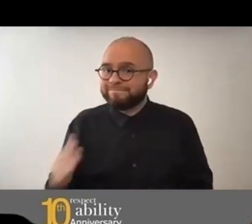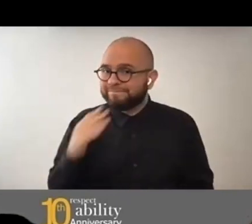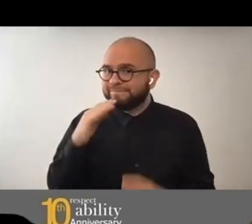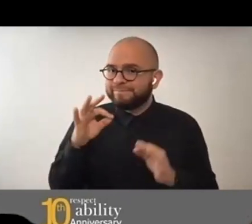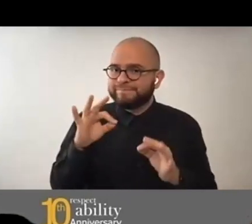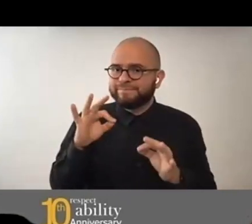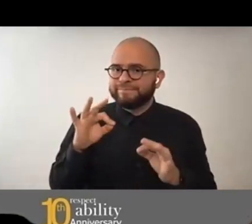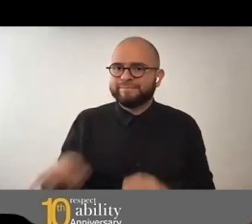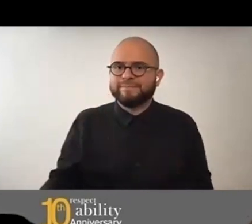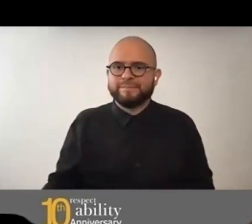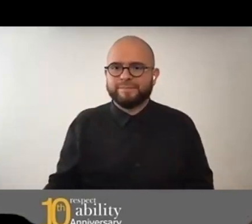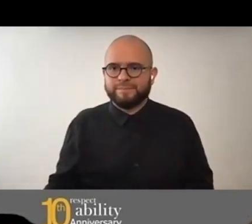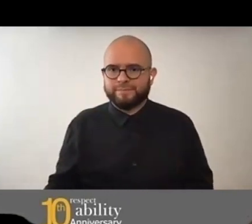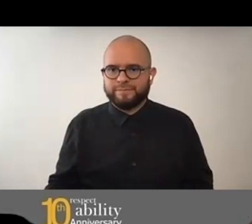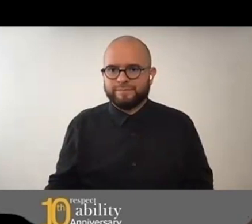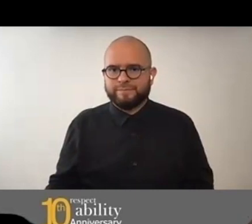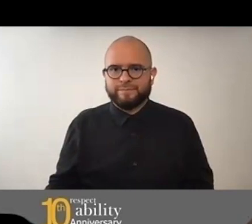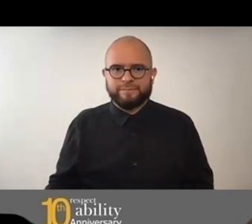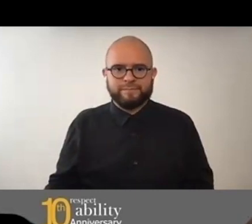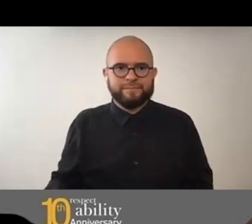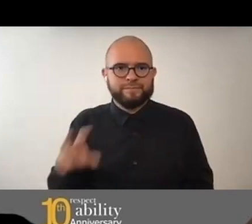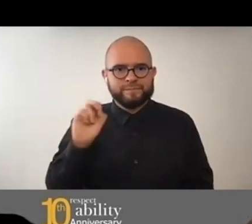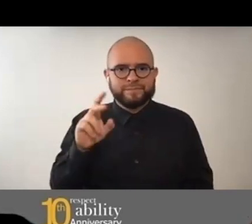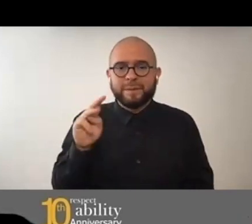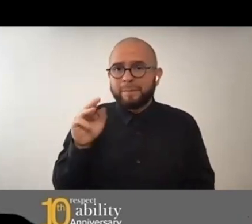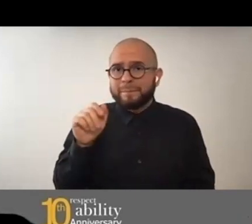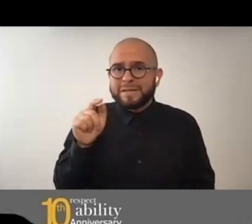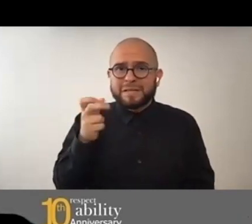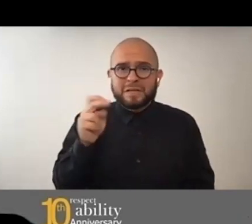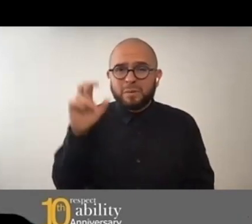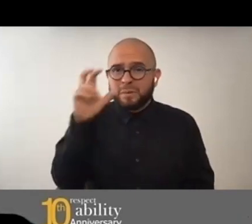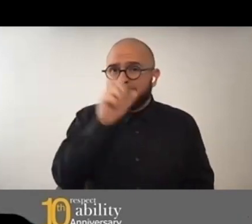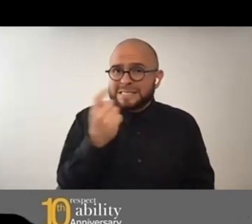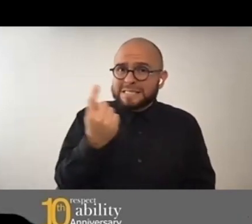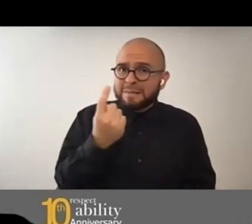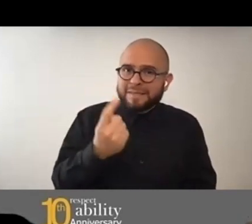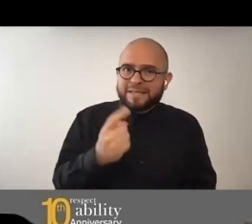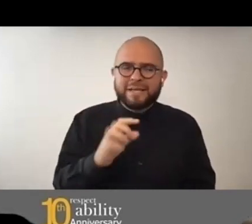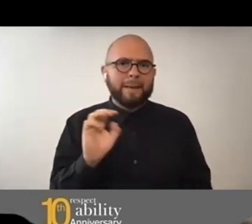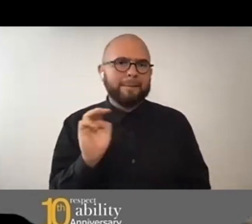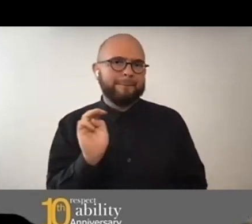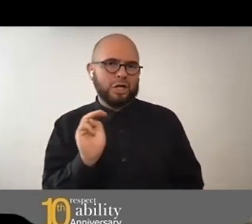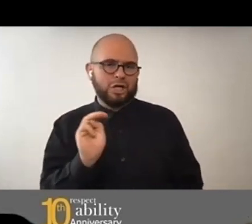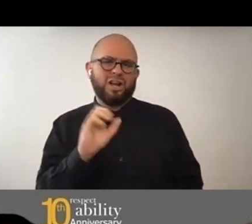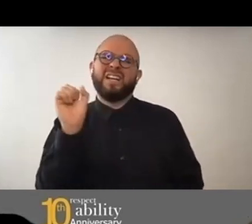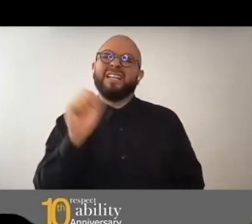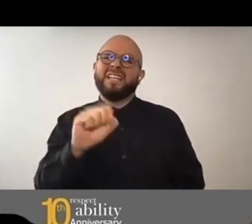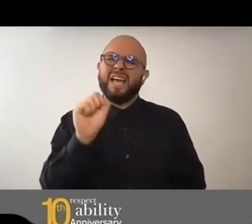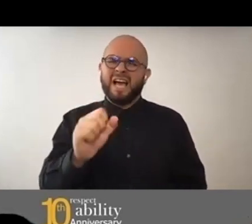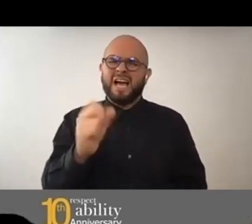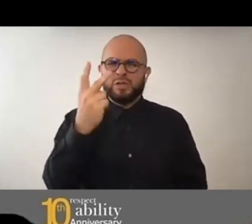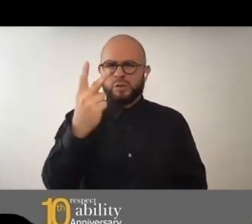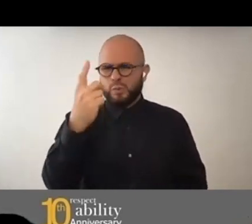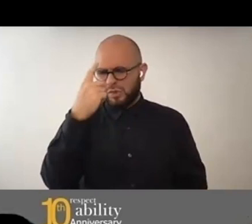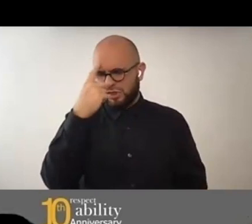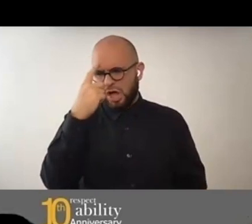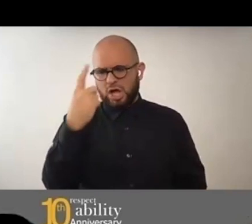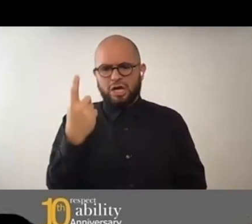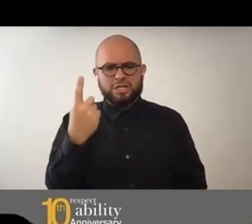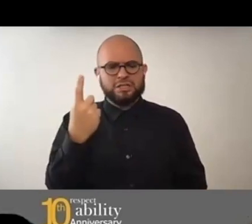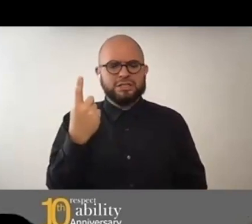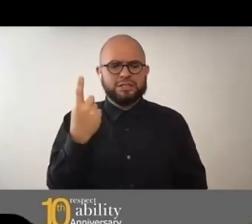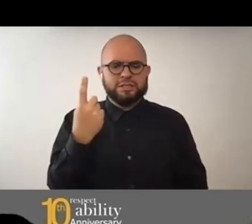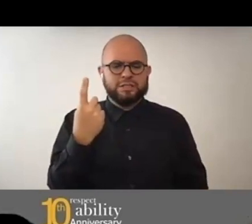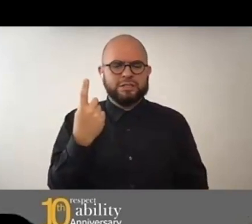Stacy. All right, Matan, did we miss anything? Yeah, I just wanted to add two quick thoughts. One is that